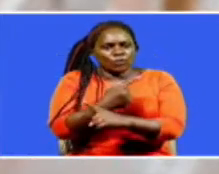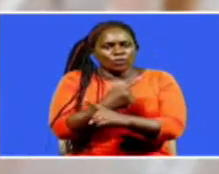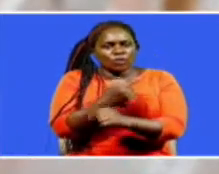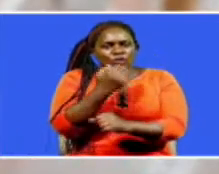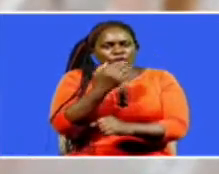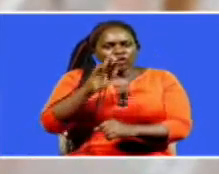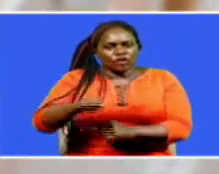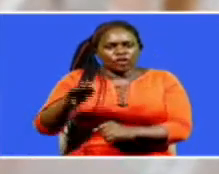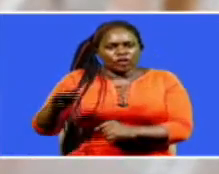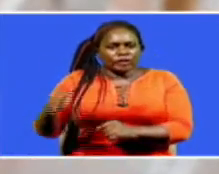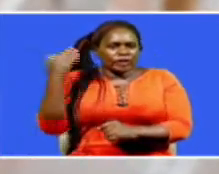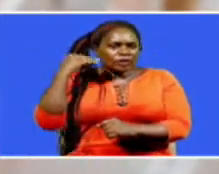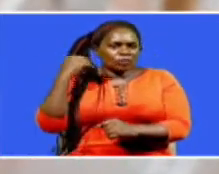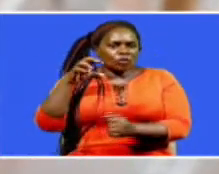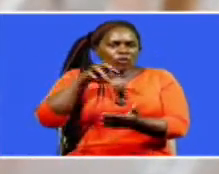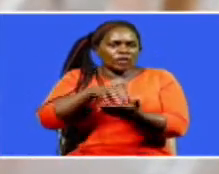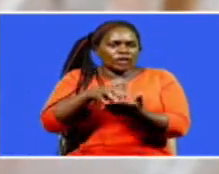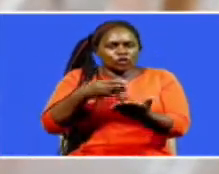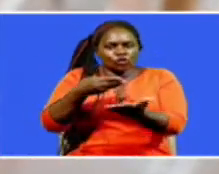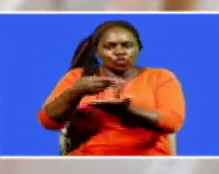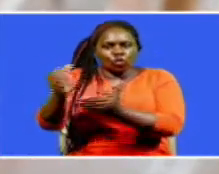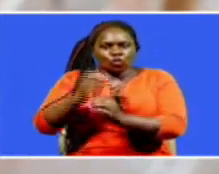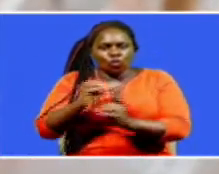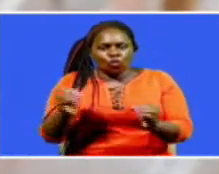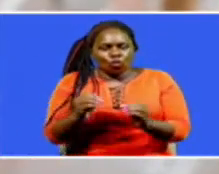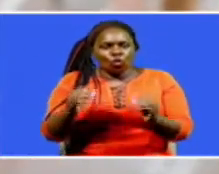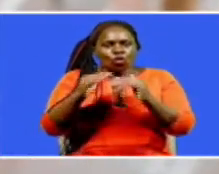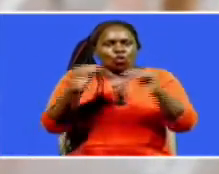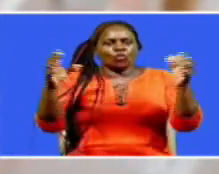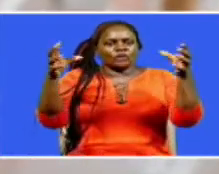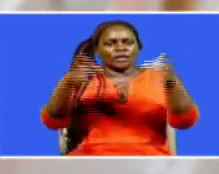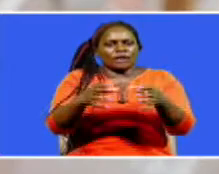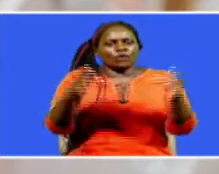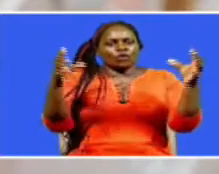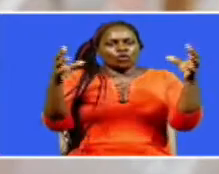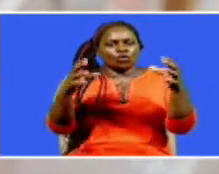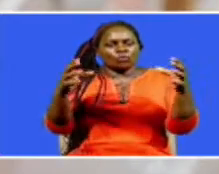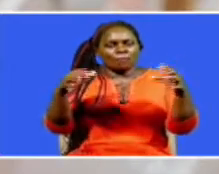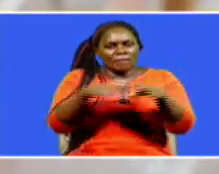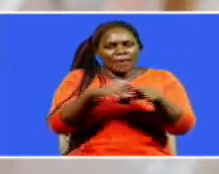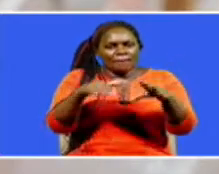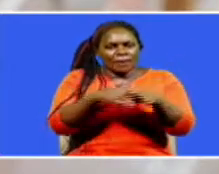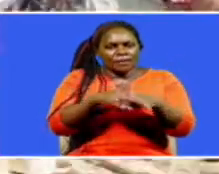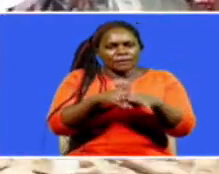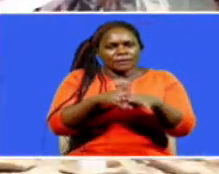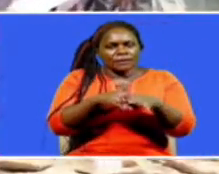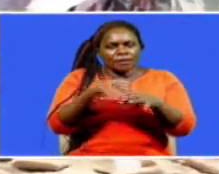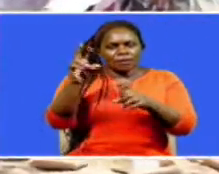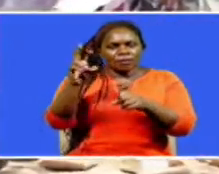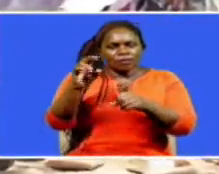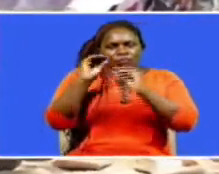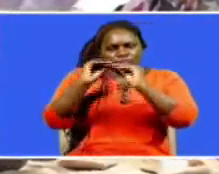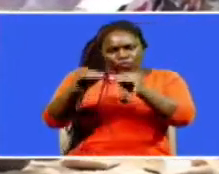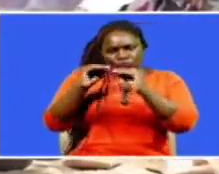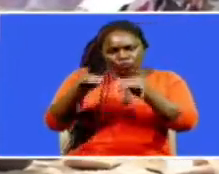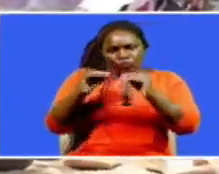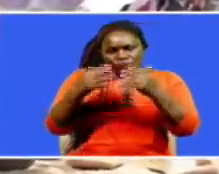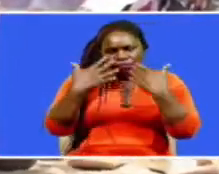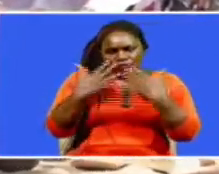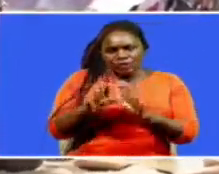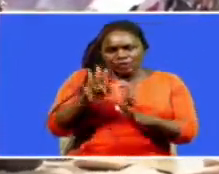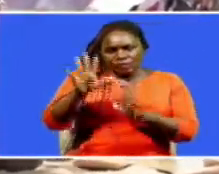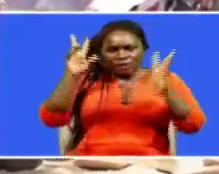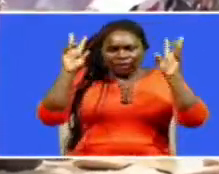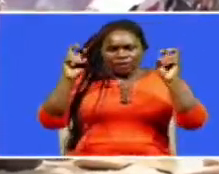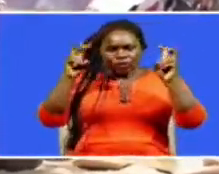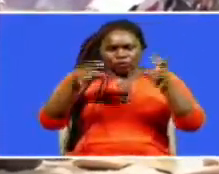children. Criminal cases should not be solved at community level, and community members have been sensitized that